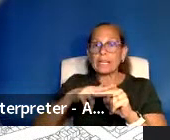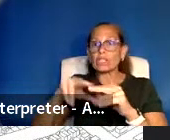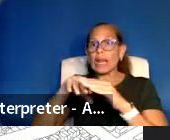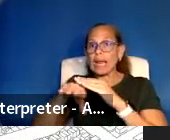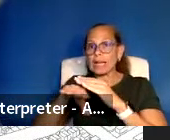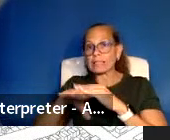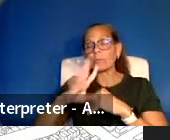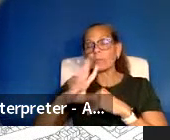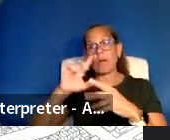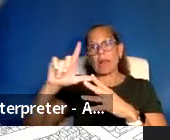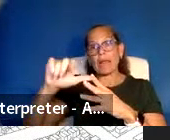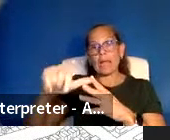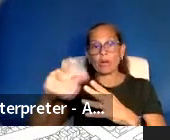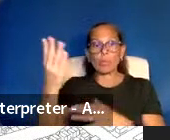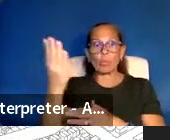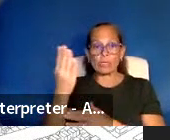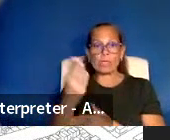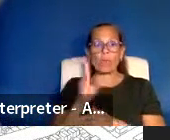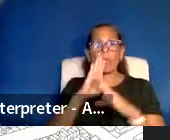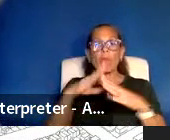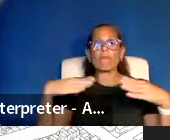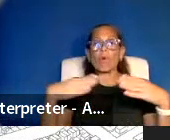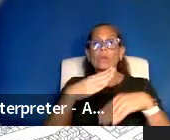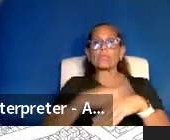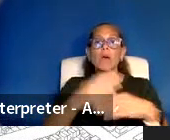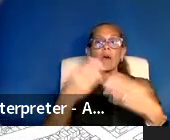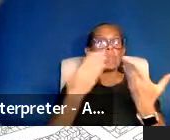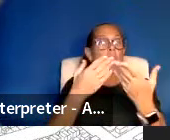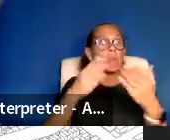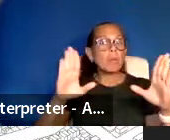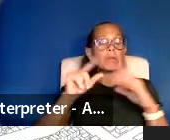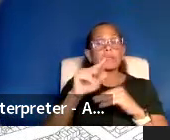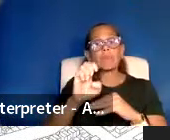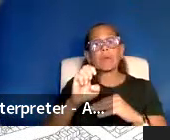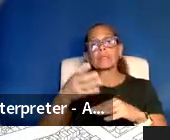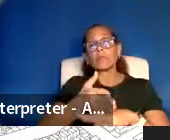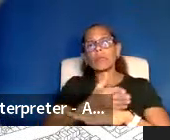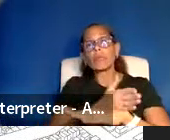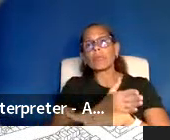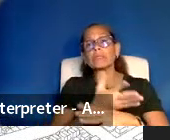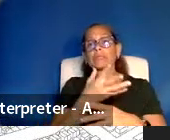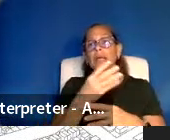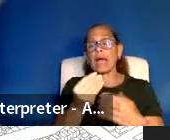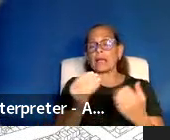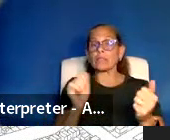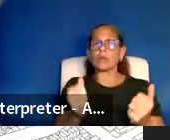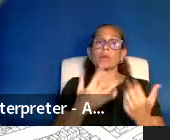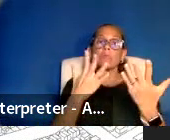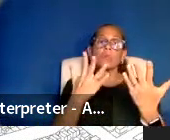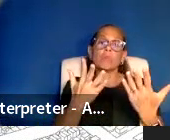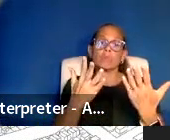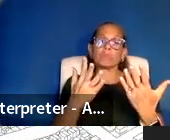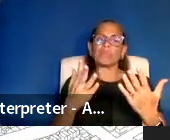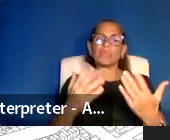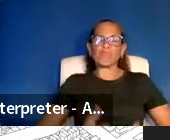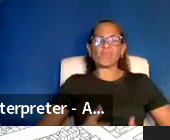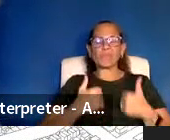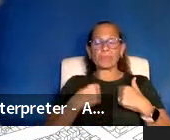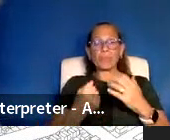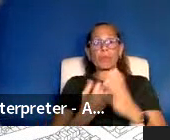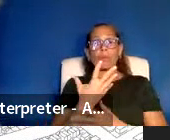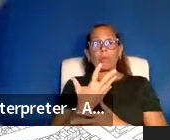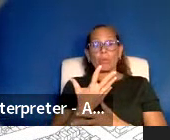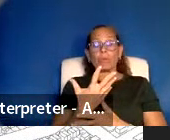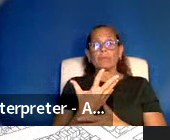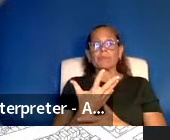that also later in our presentation when we'll focus on public space improvements. Also to promote residential growth and local retail along